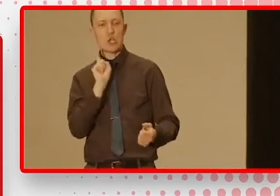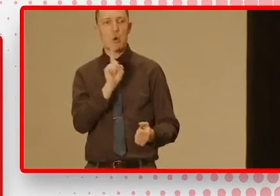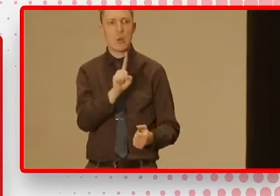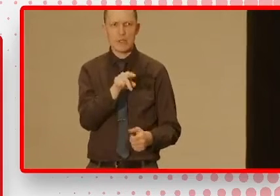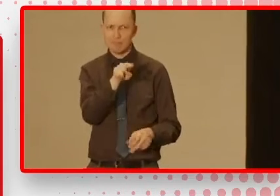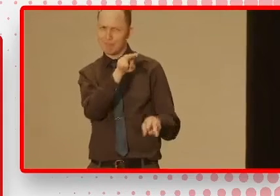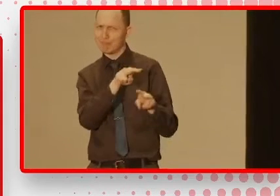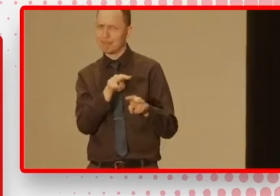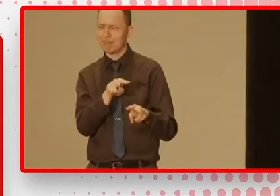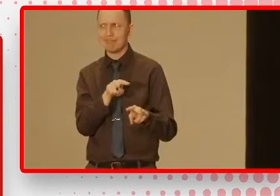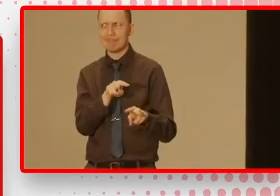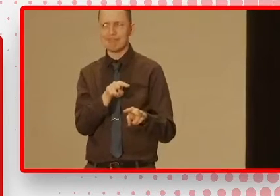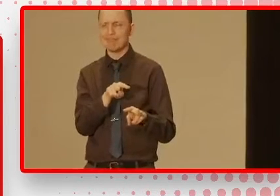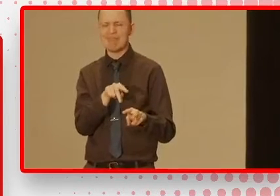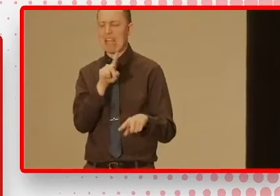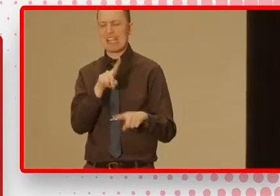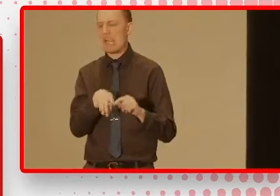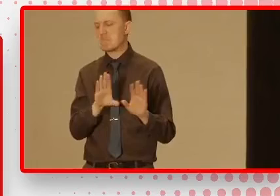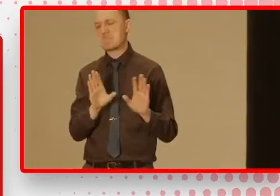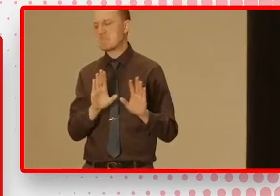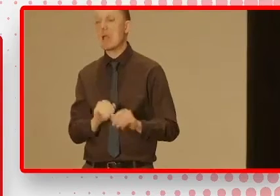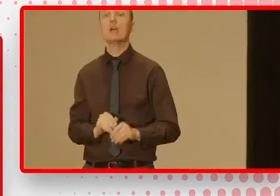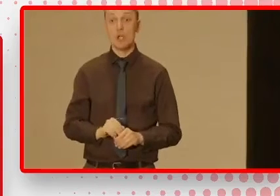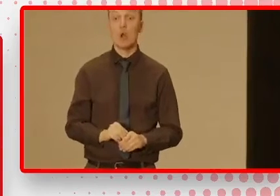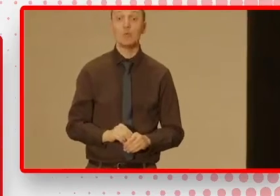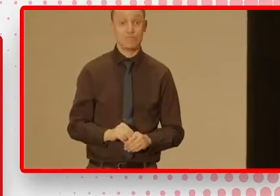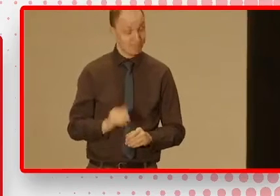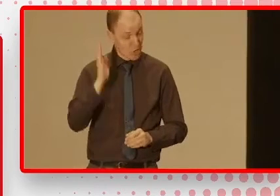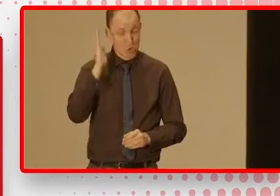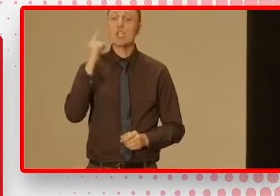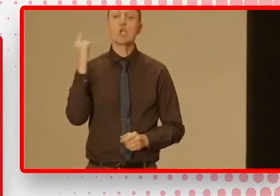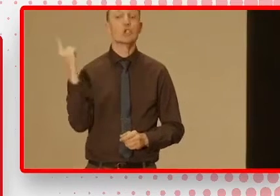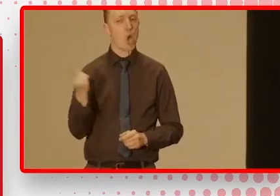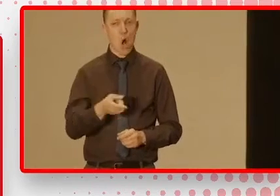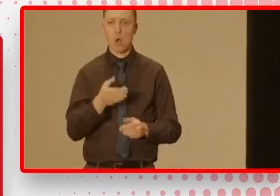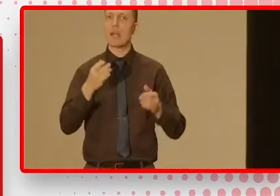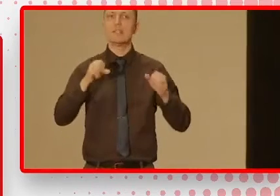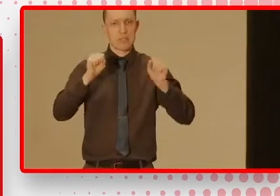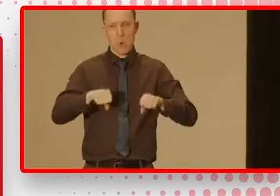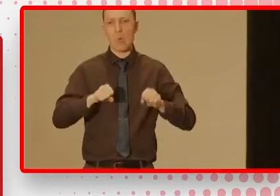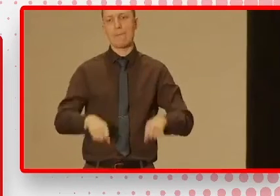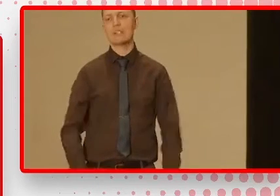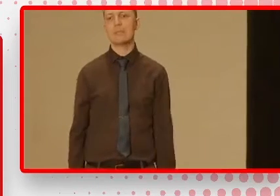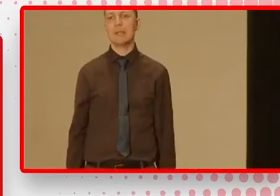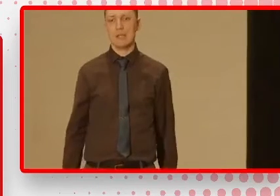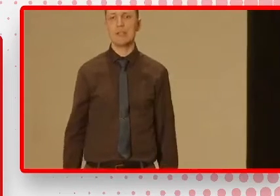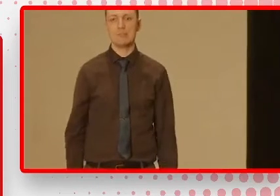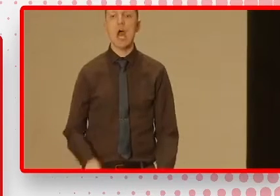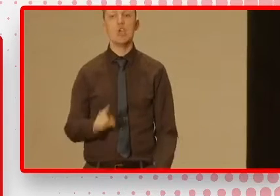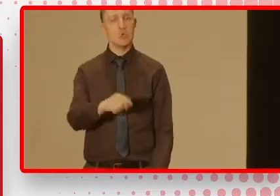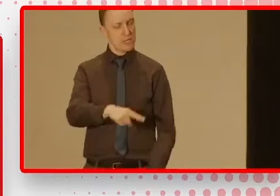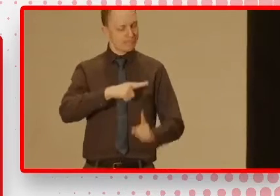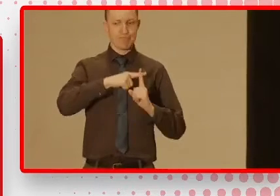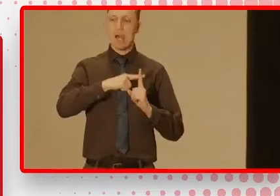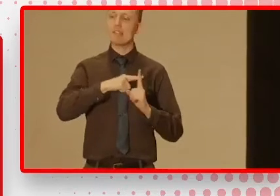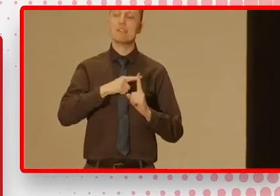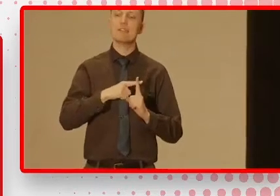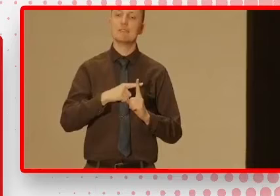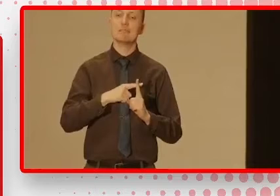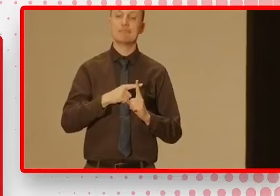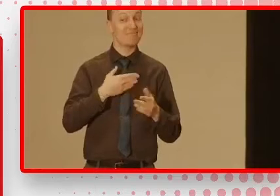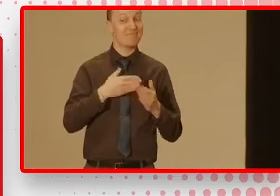way. There is a way. There's always a way. And you gotta stay positive, and even when it gets